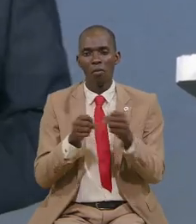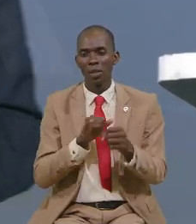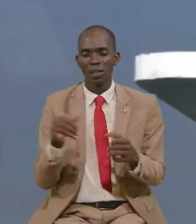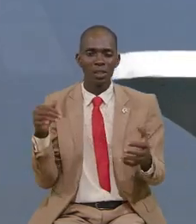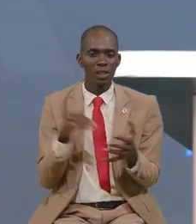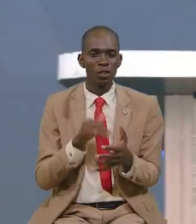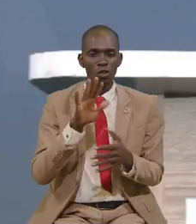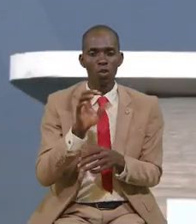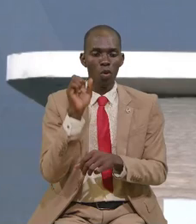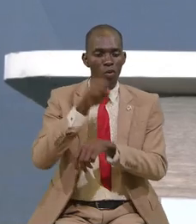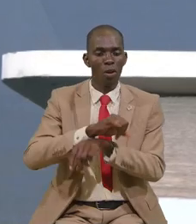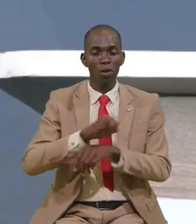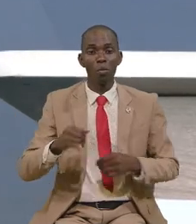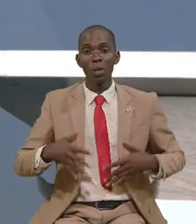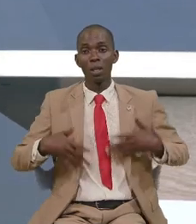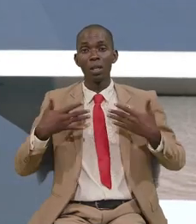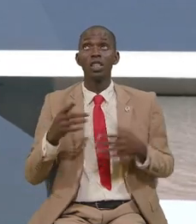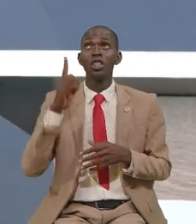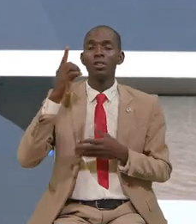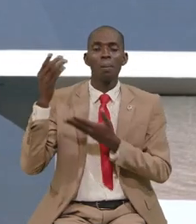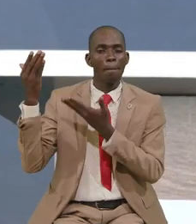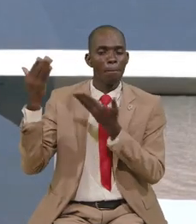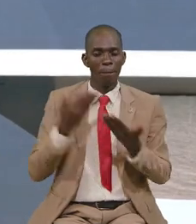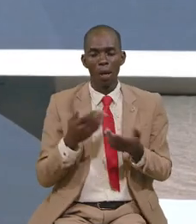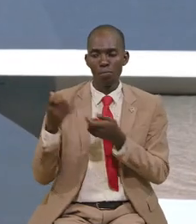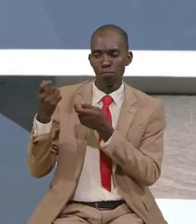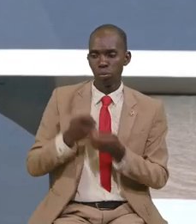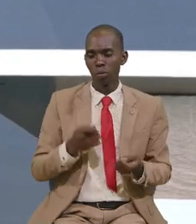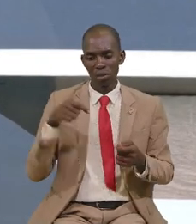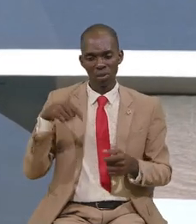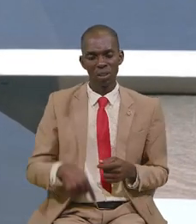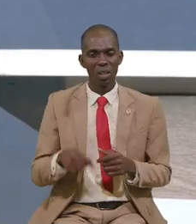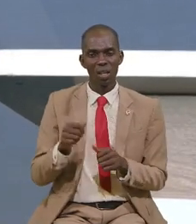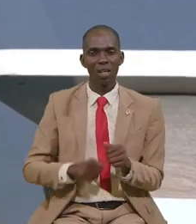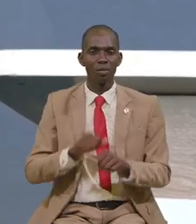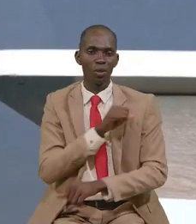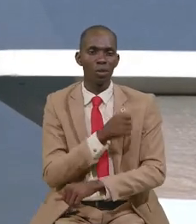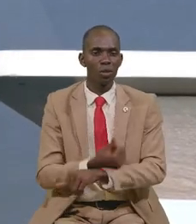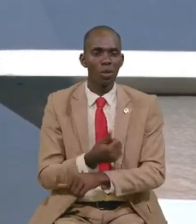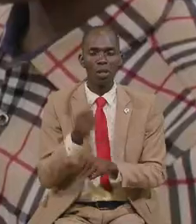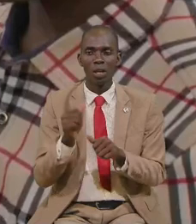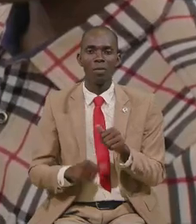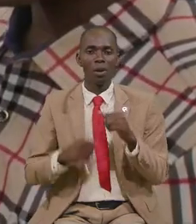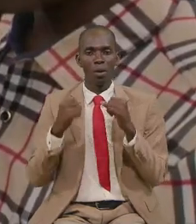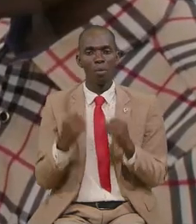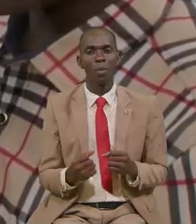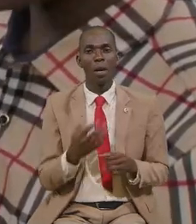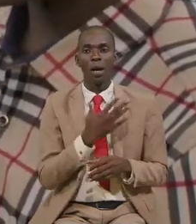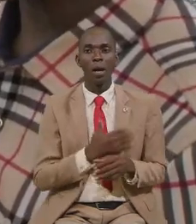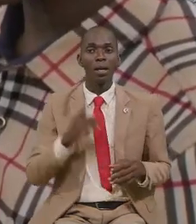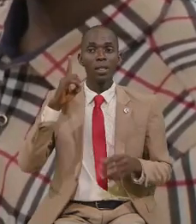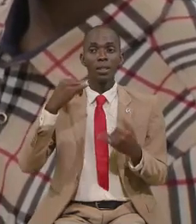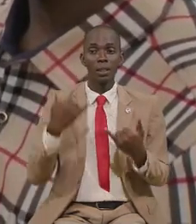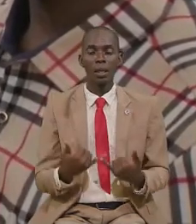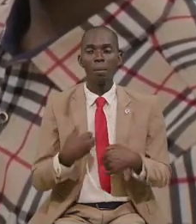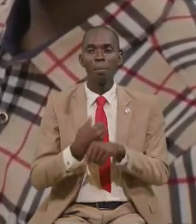overcoming life, he puts down every authority and every power, and he makes you to